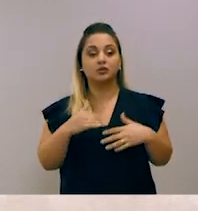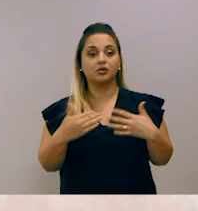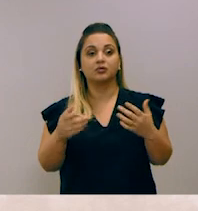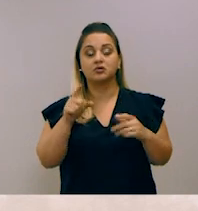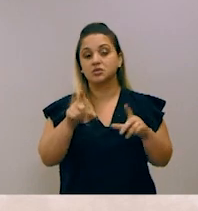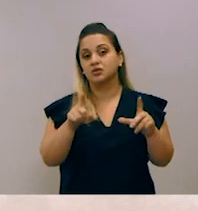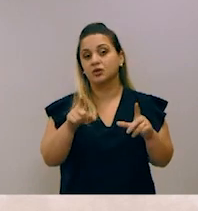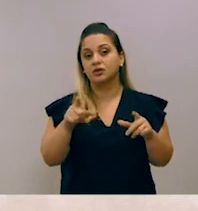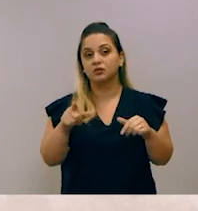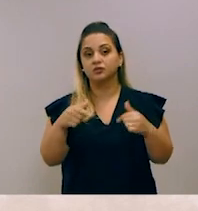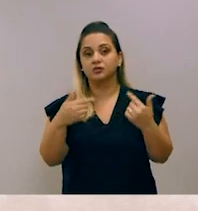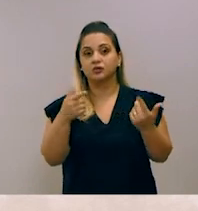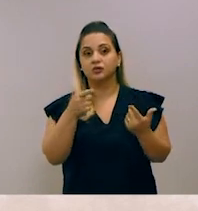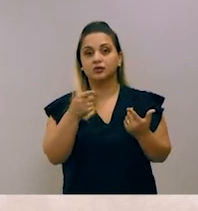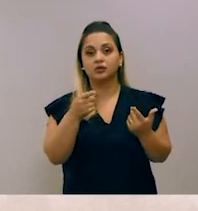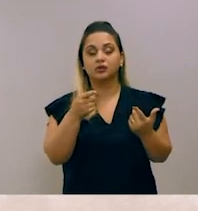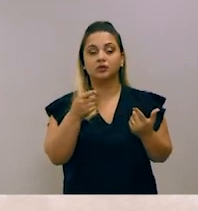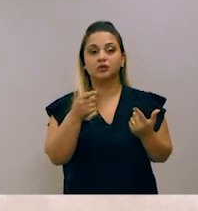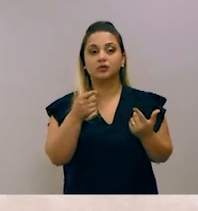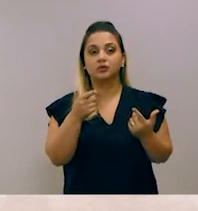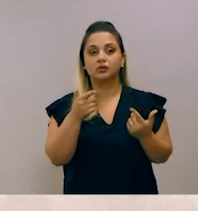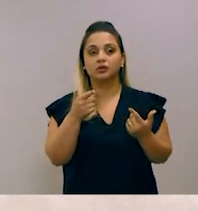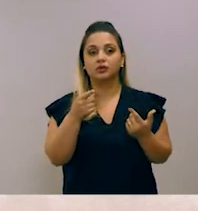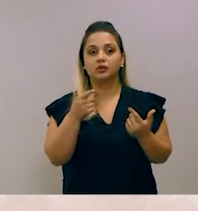agreement. In this case,